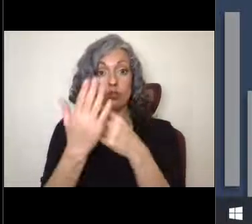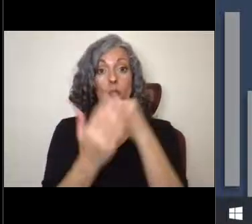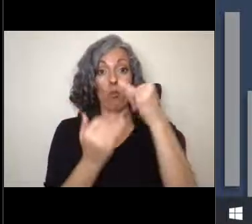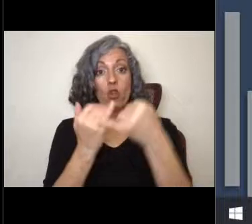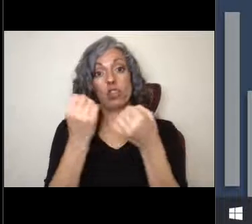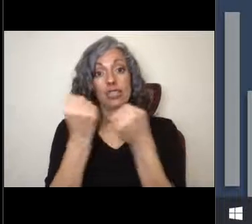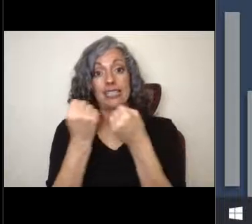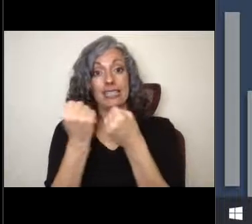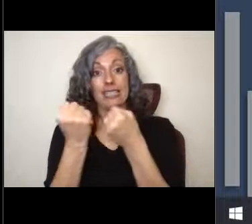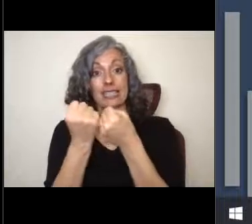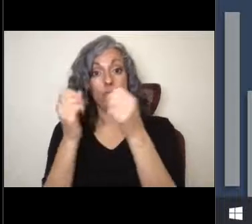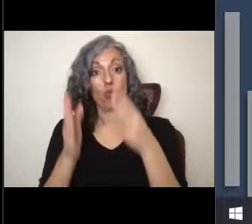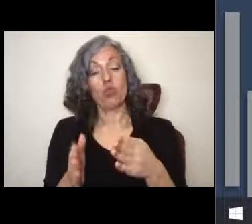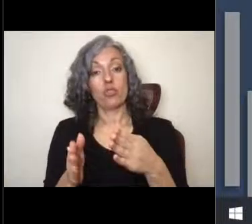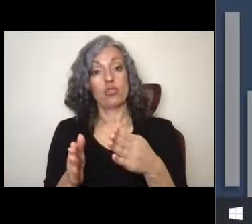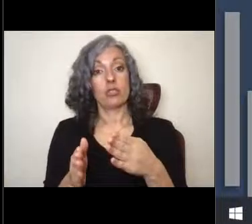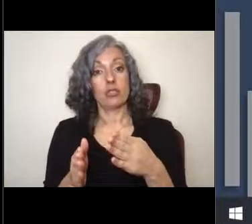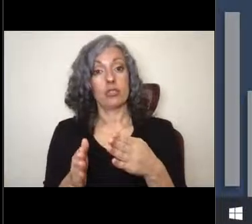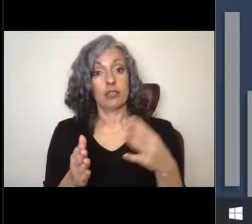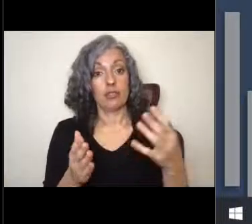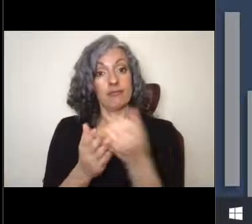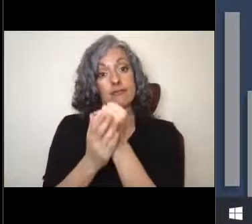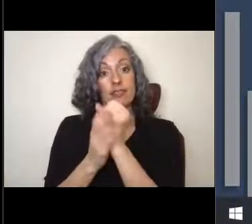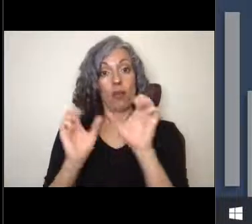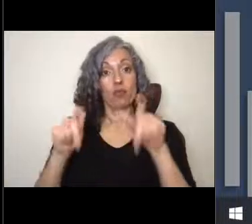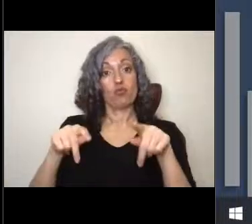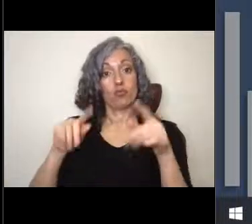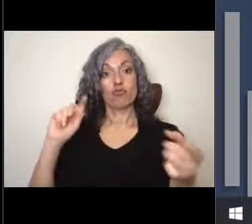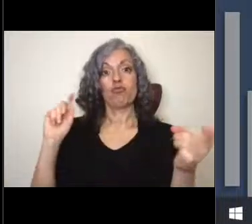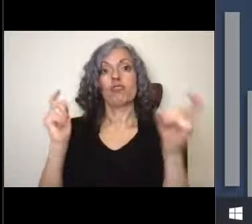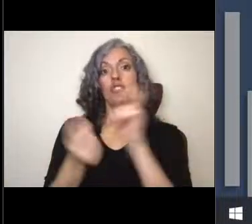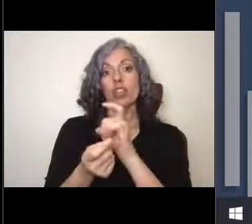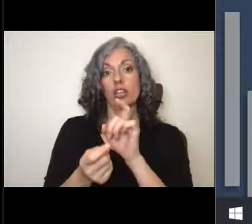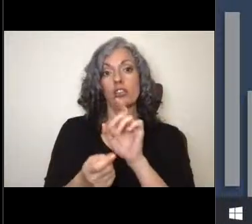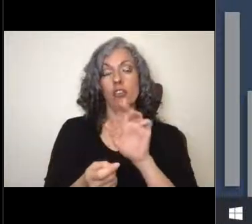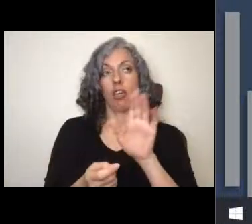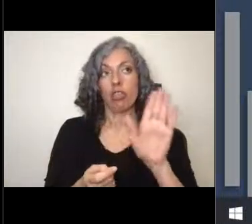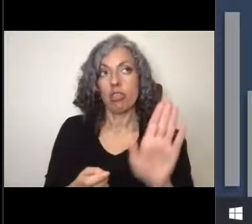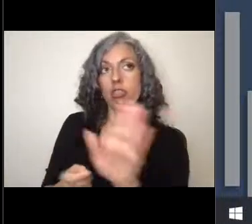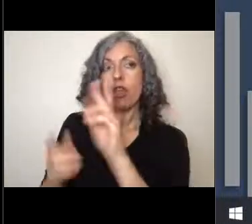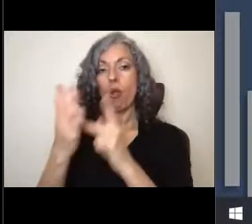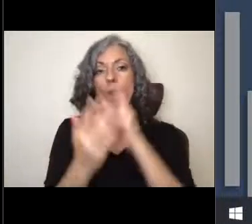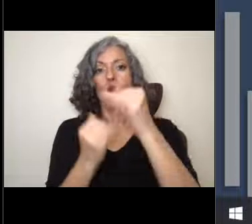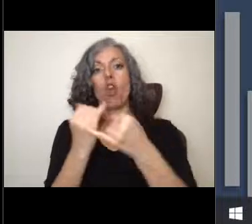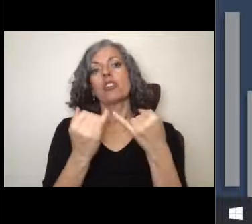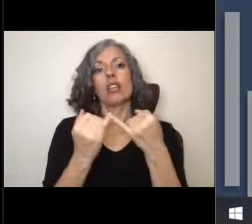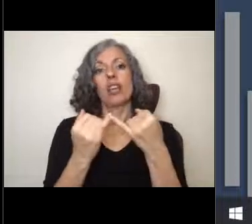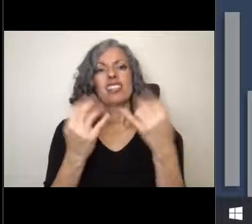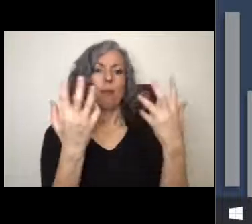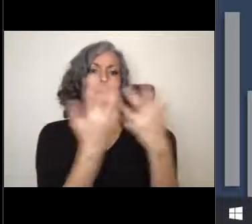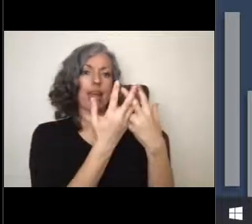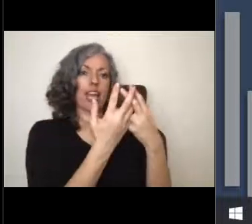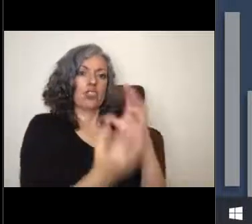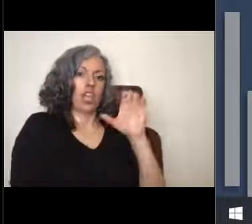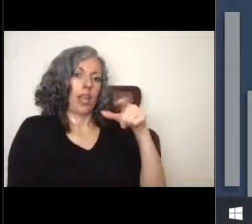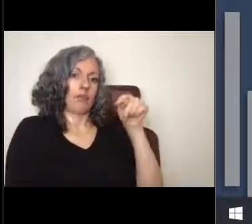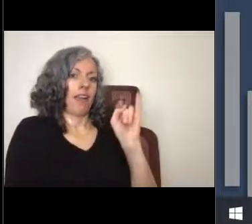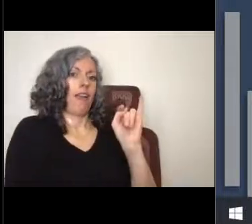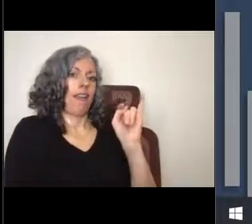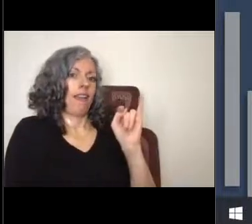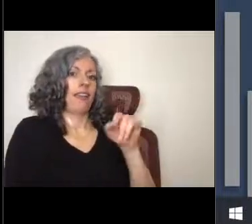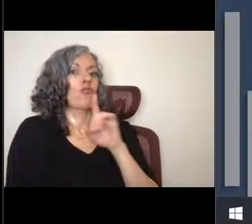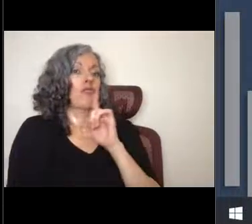are in fact taking the opportunity to change what their project looks like to be responsive to CAPTI, to be kind of a